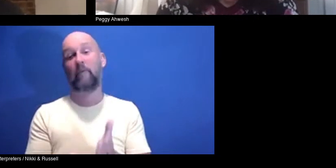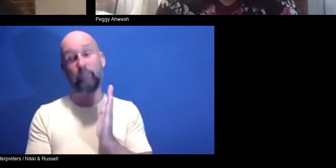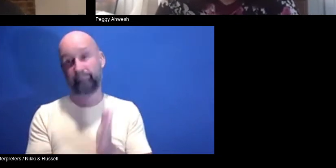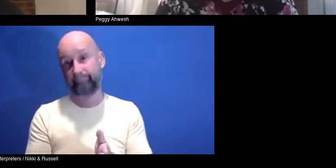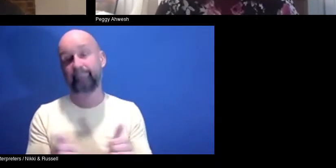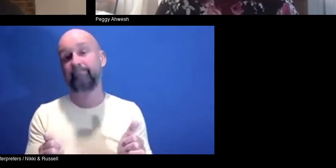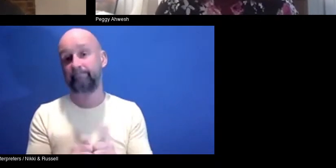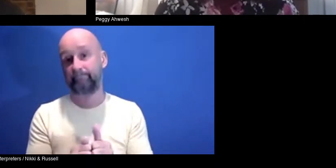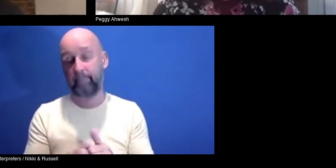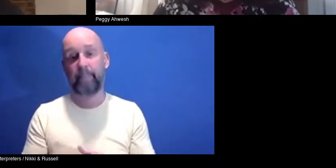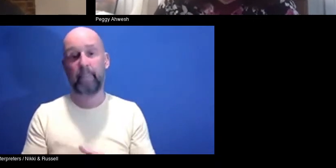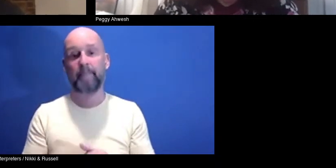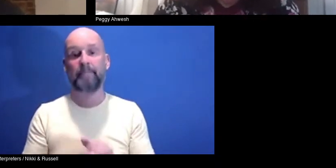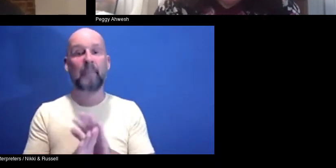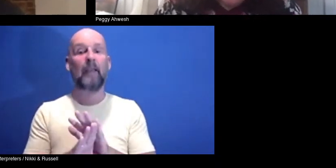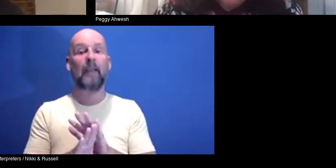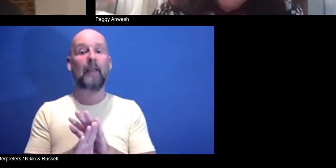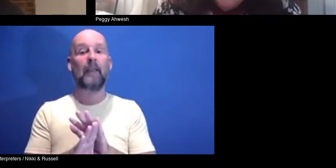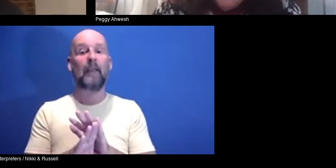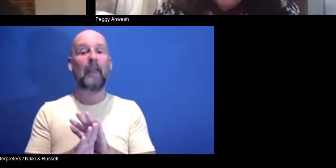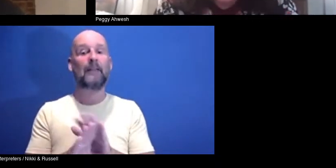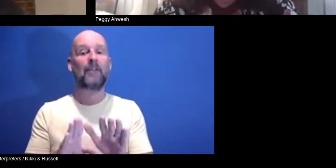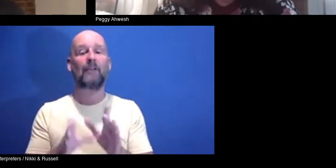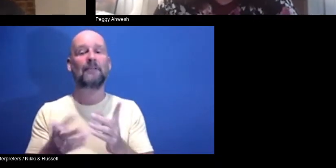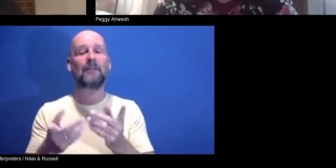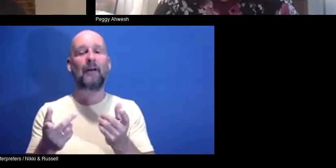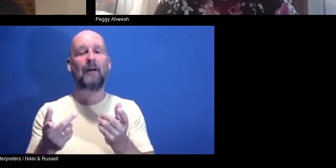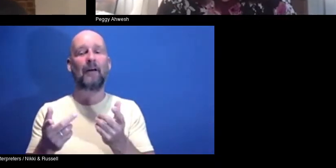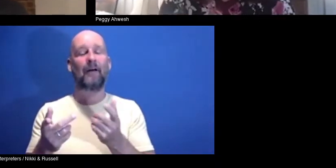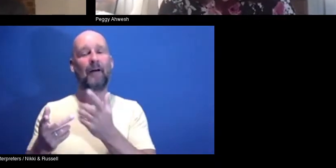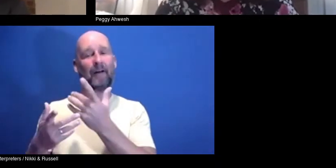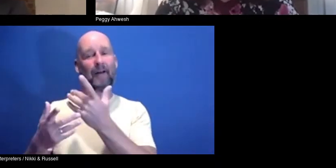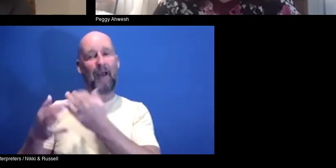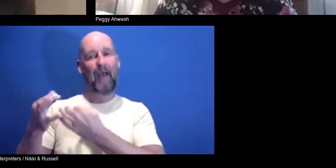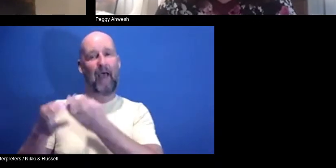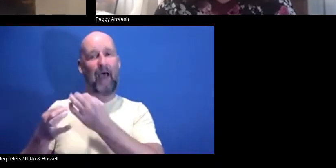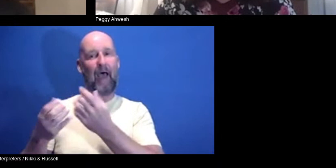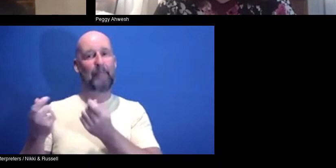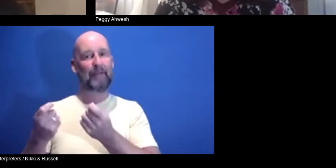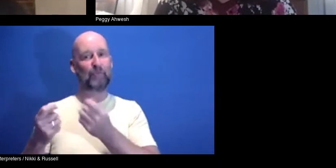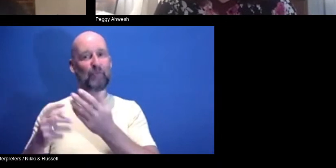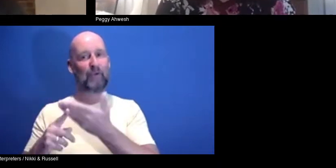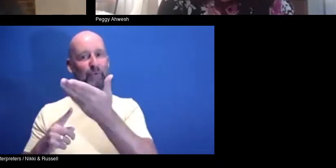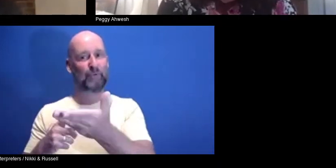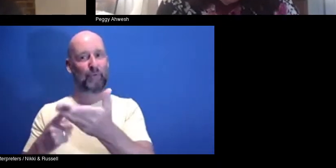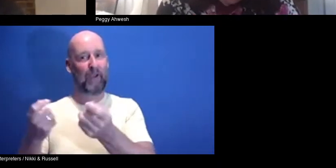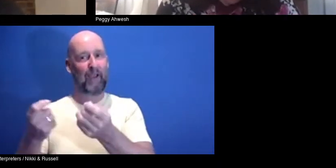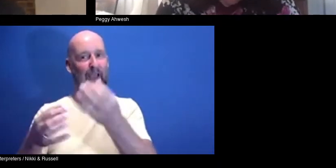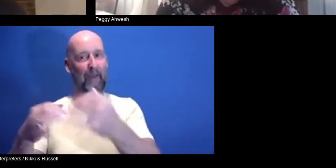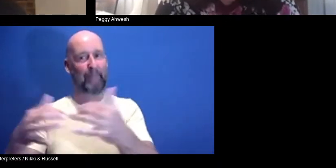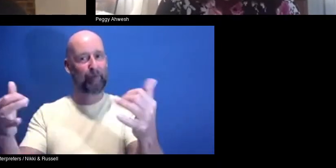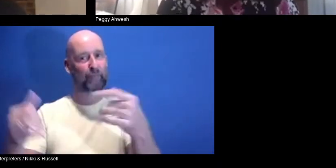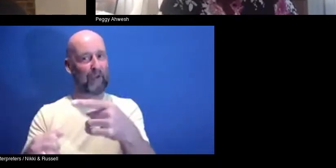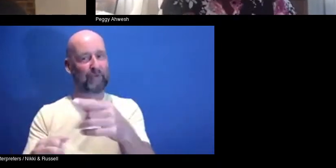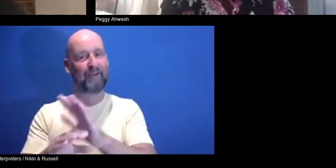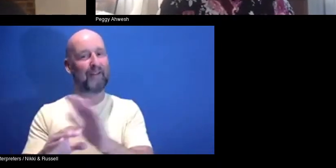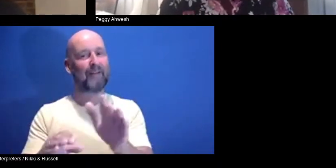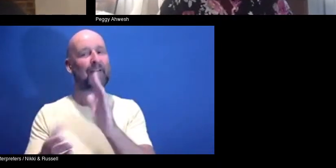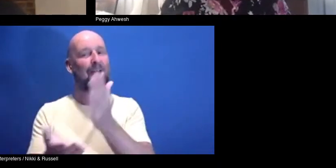So it's not administration to administration, but I will see. I don't know. I don't have a sense of it. Also, these are just very